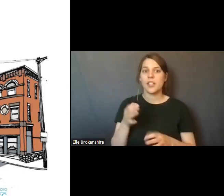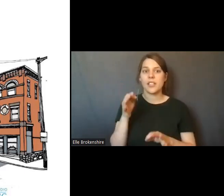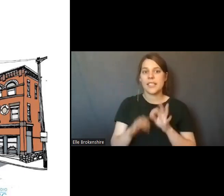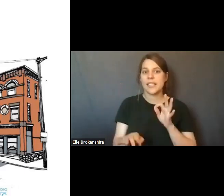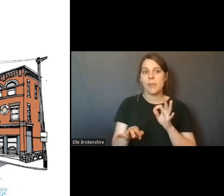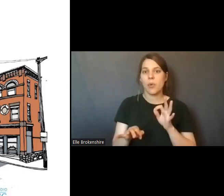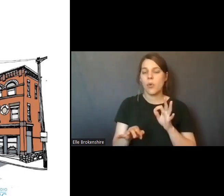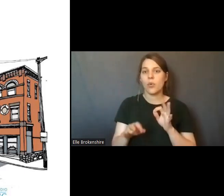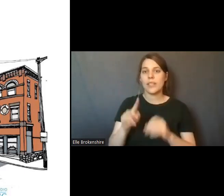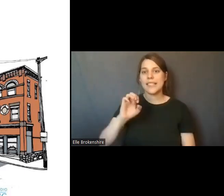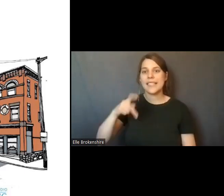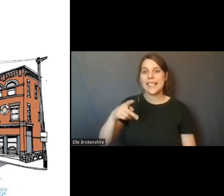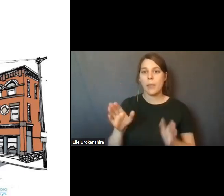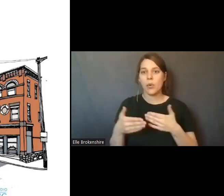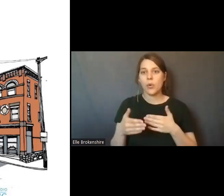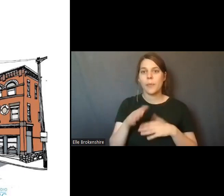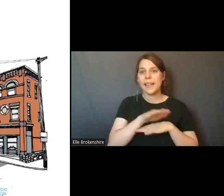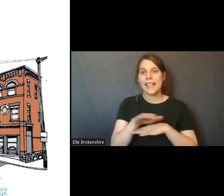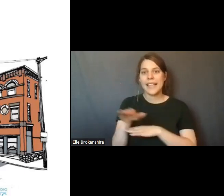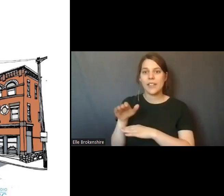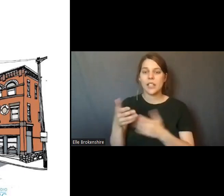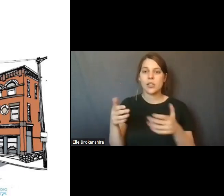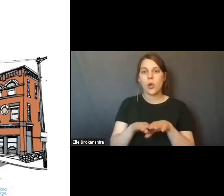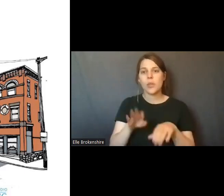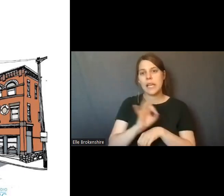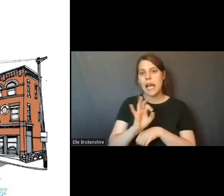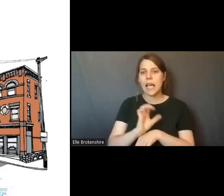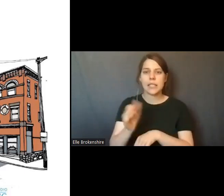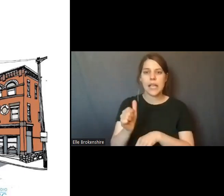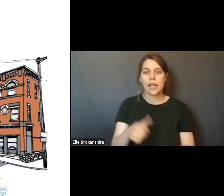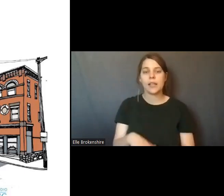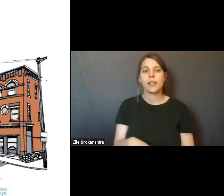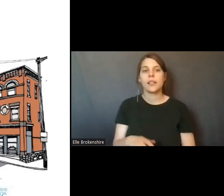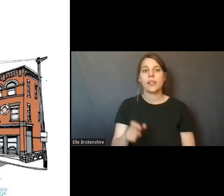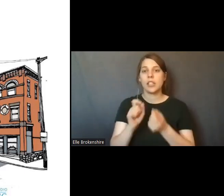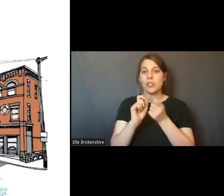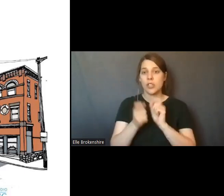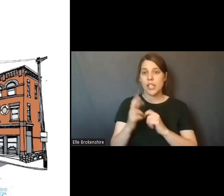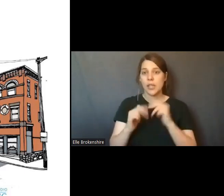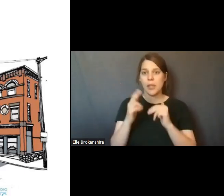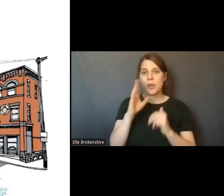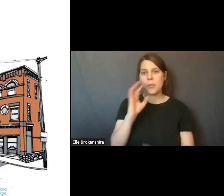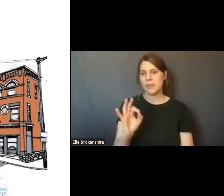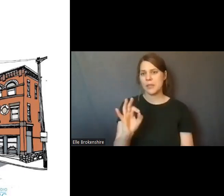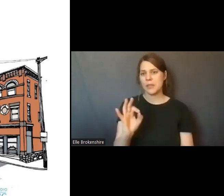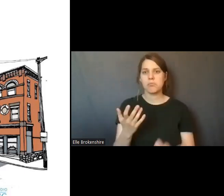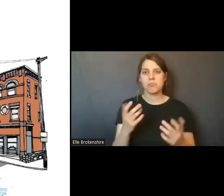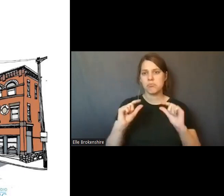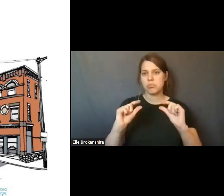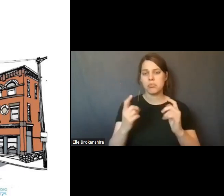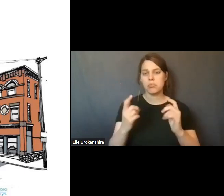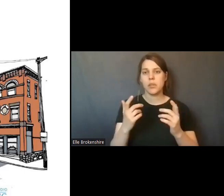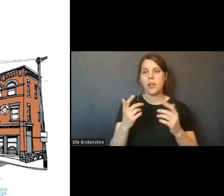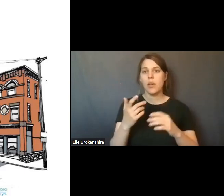the evenings and closing by 9 or 10 p.m. The alterations to the building will be minor and restorative in nature due to the